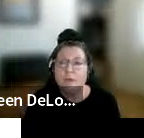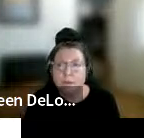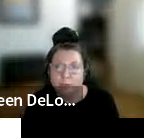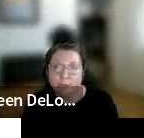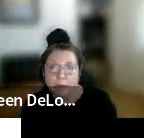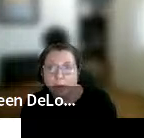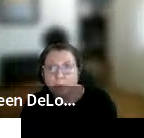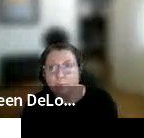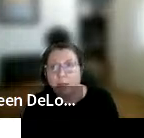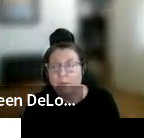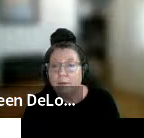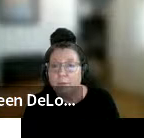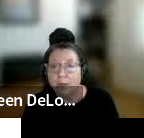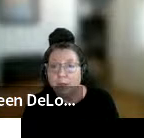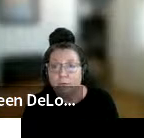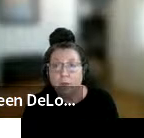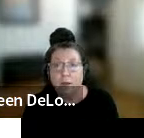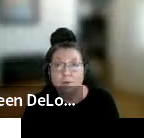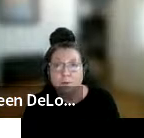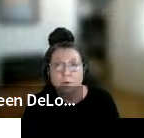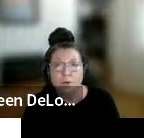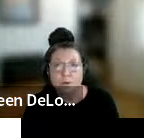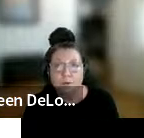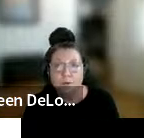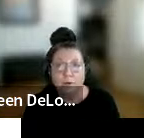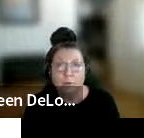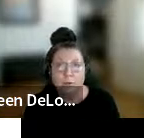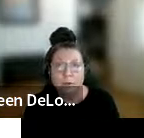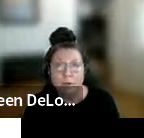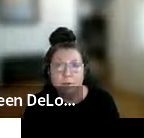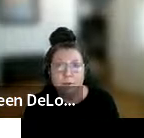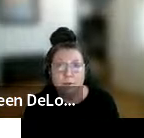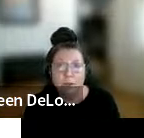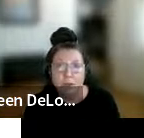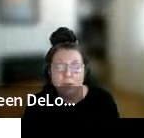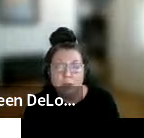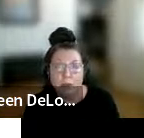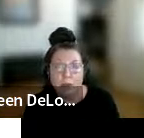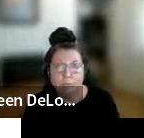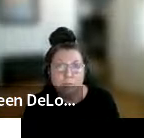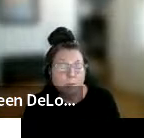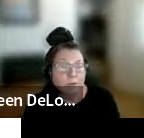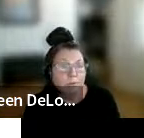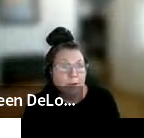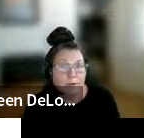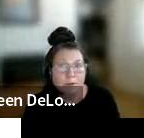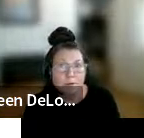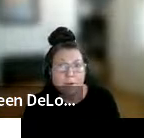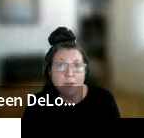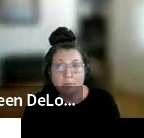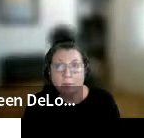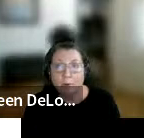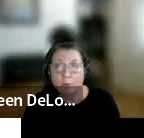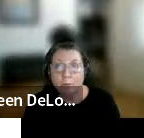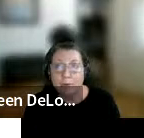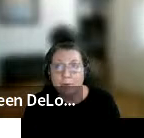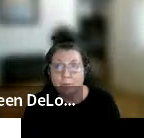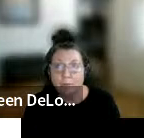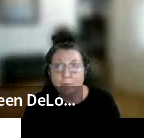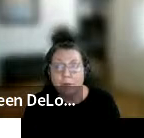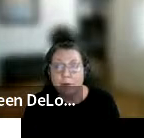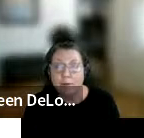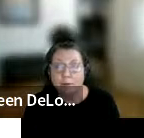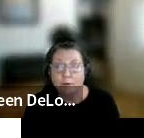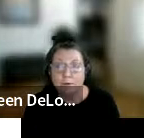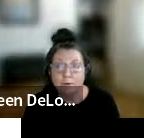work productively, and make meaningful contributions to our communities. Some of the factors that promote